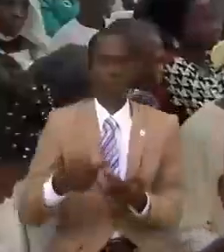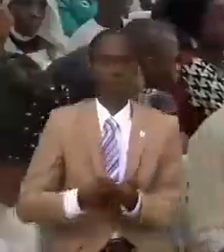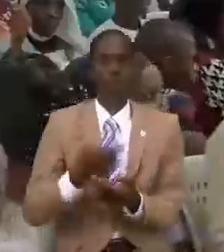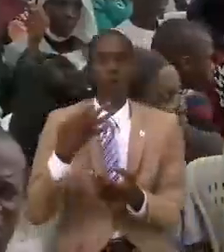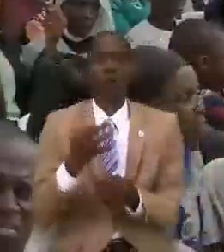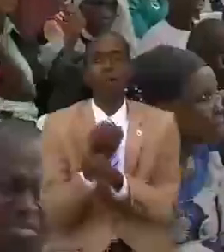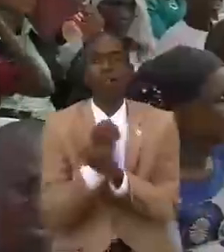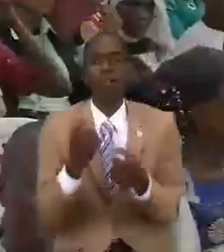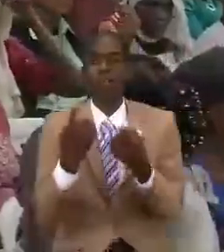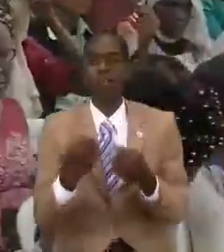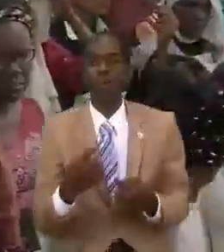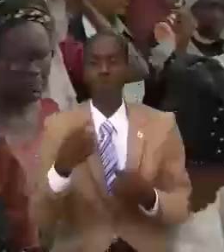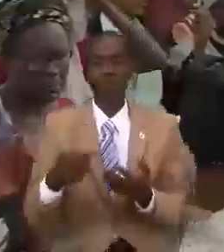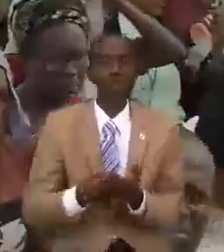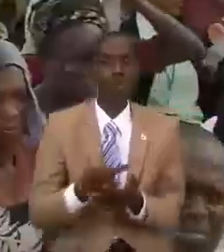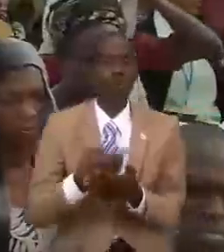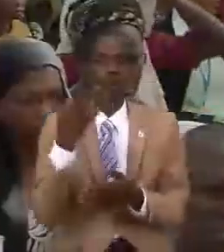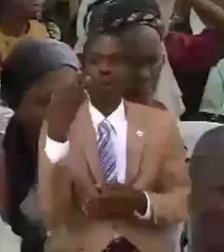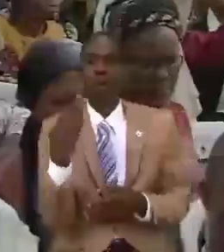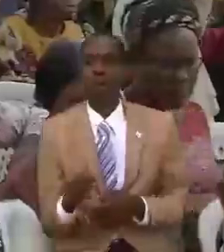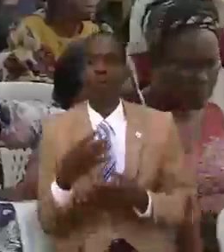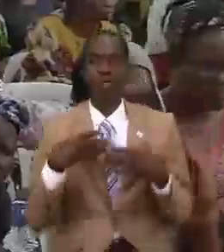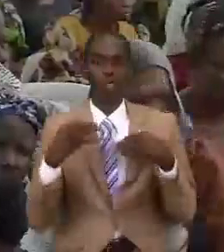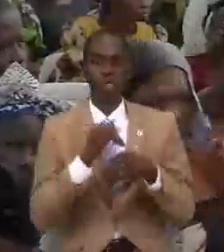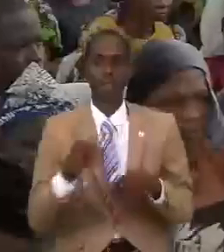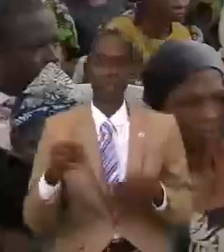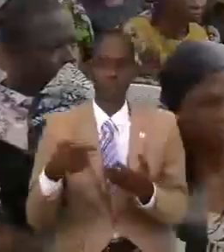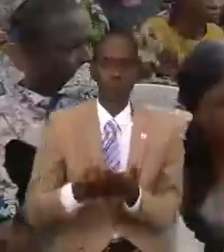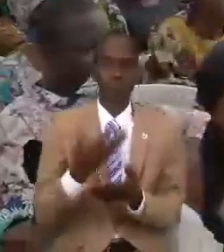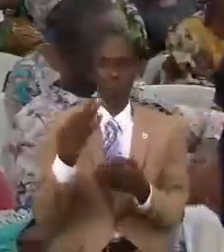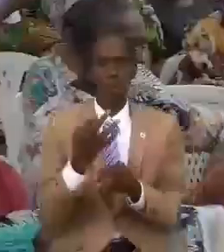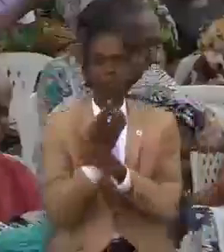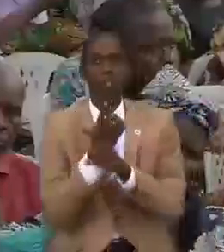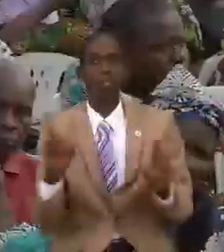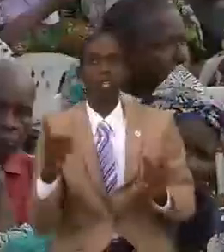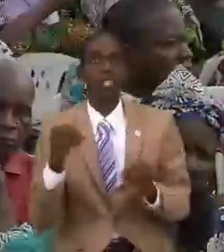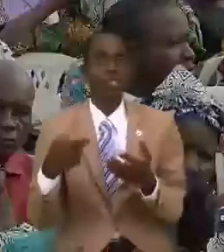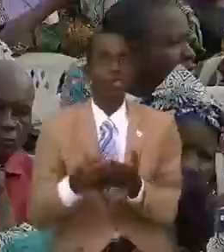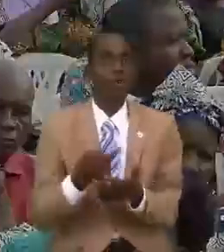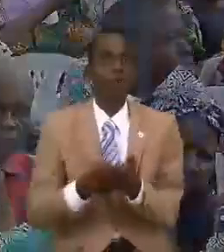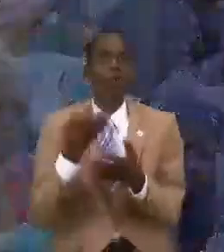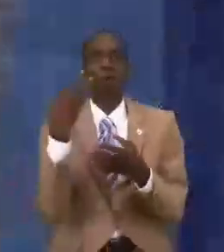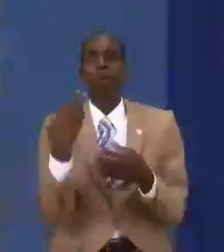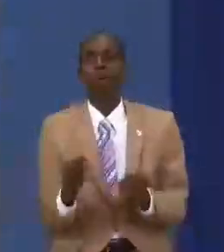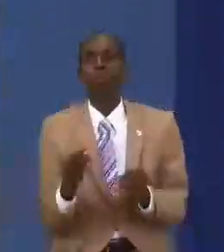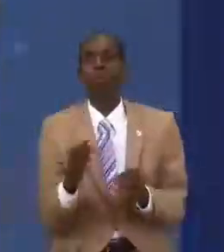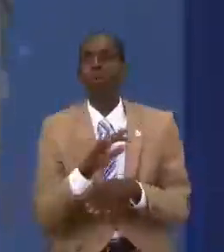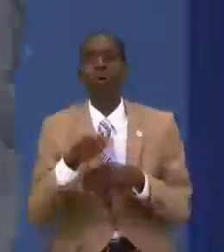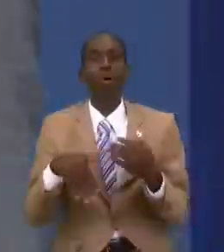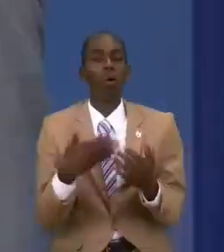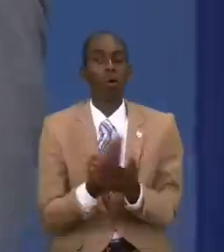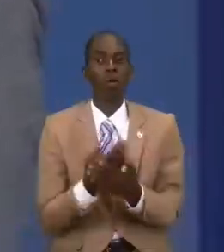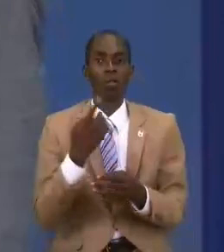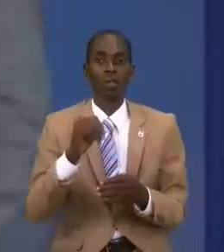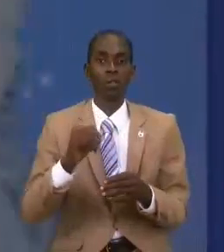gospel of deliverance now comes, because now all the Gentiles in every nation, we can now have complete cure from